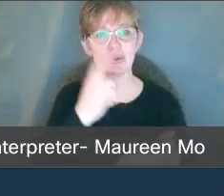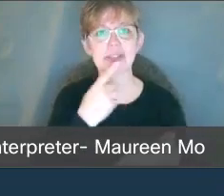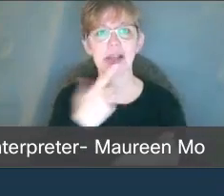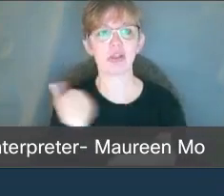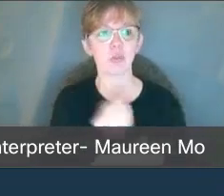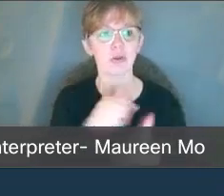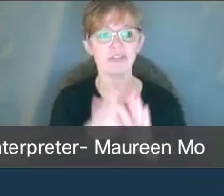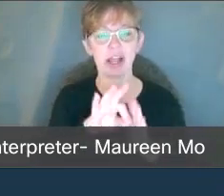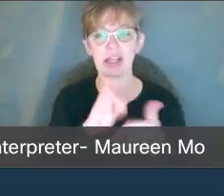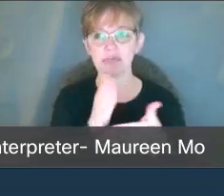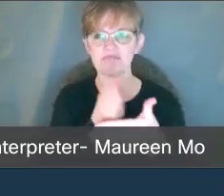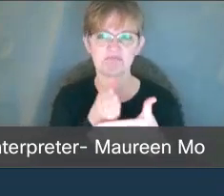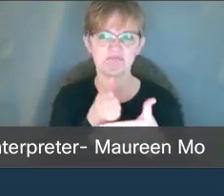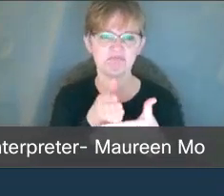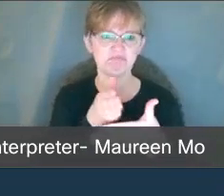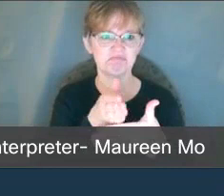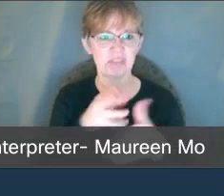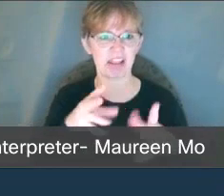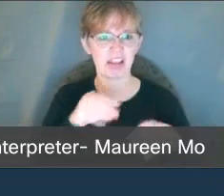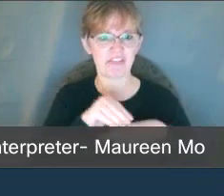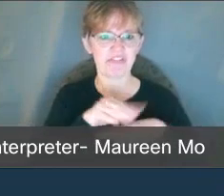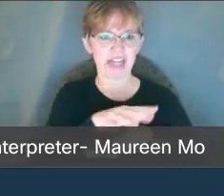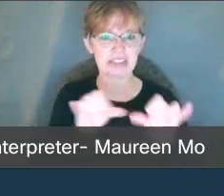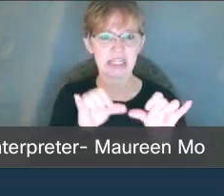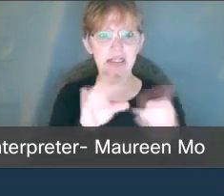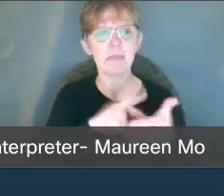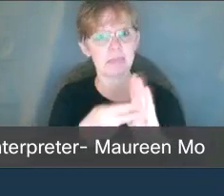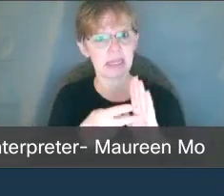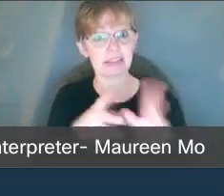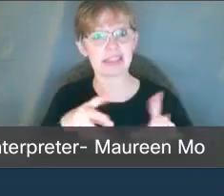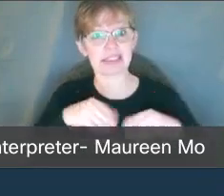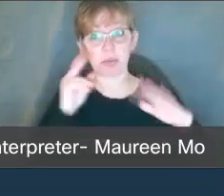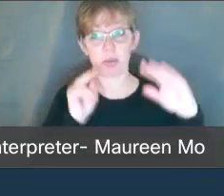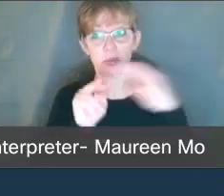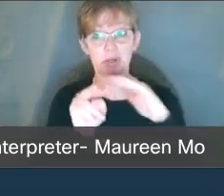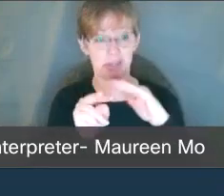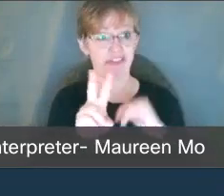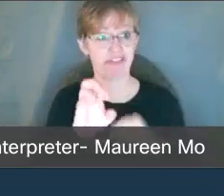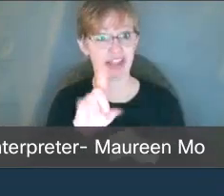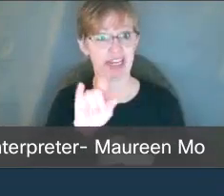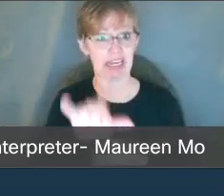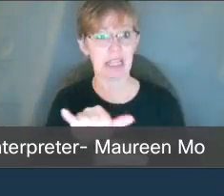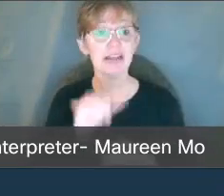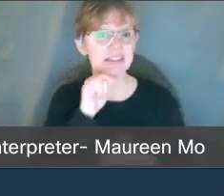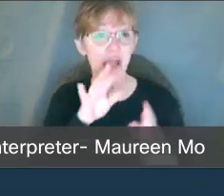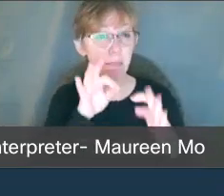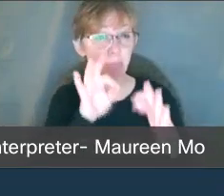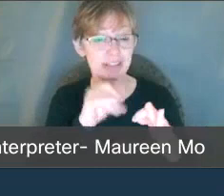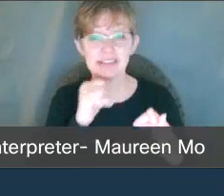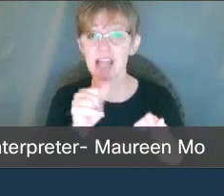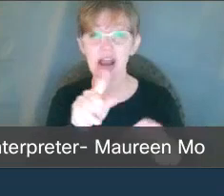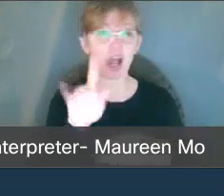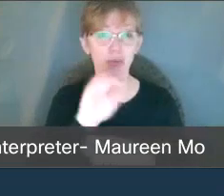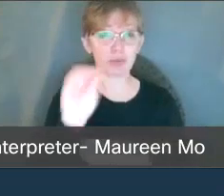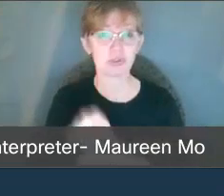size, meaning that that's acceptable predictive validity. It's not perfect predictive validity. We're not accurate 100% of the